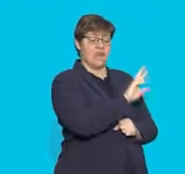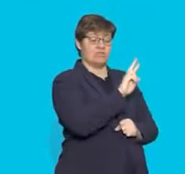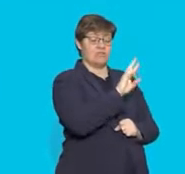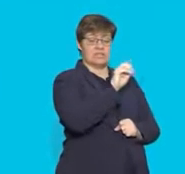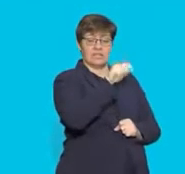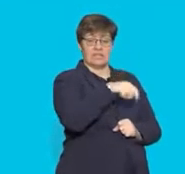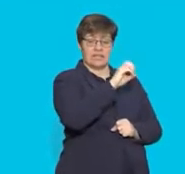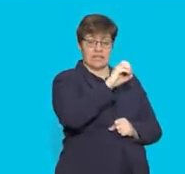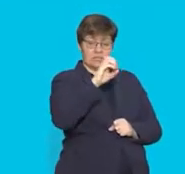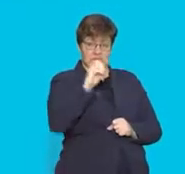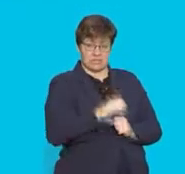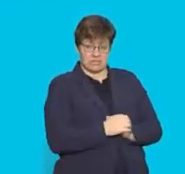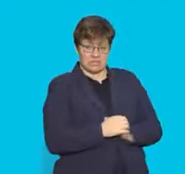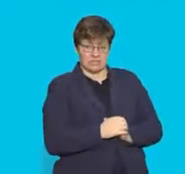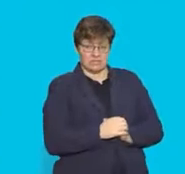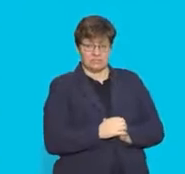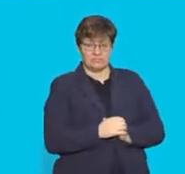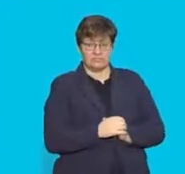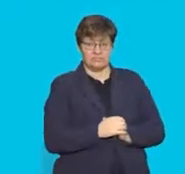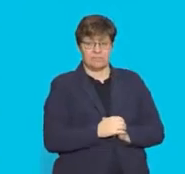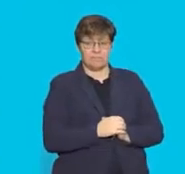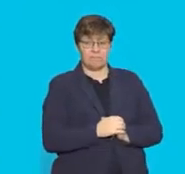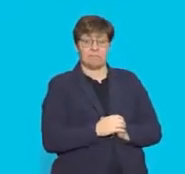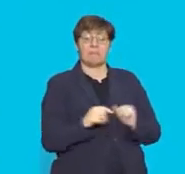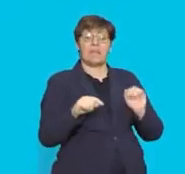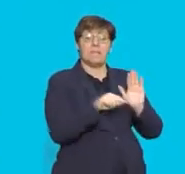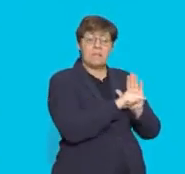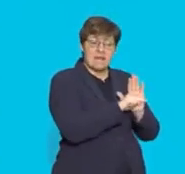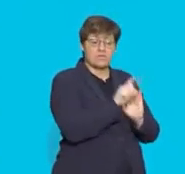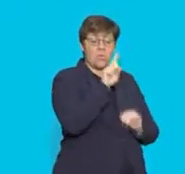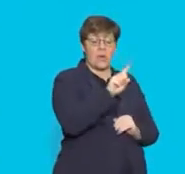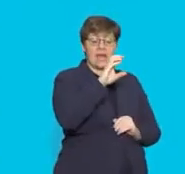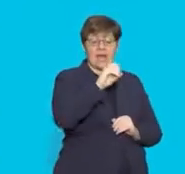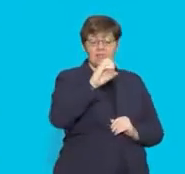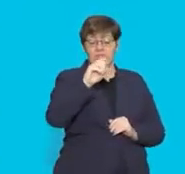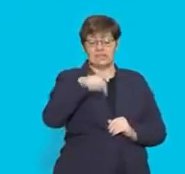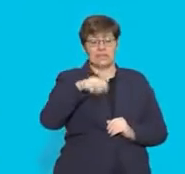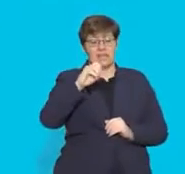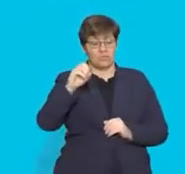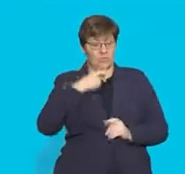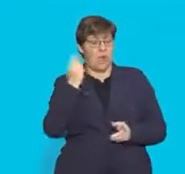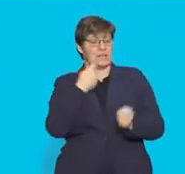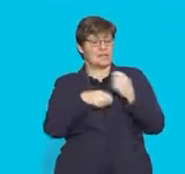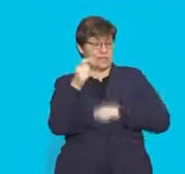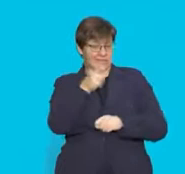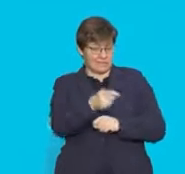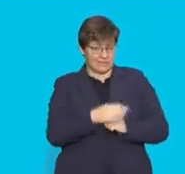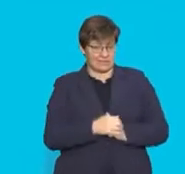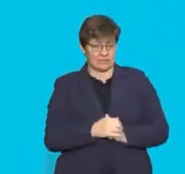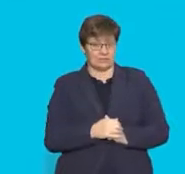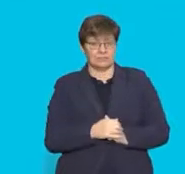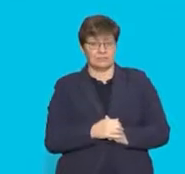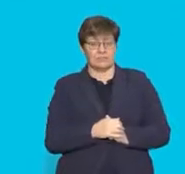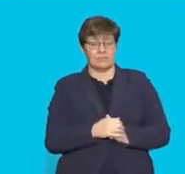520,000. Here we go, 520,000 minus the 100,000 that we sold. Let's do that with the